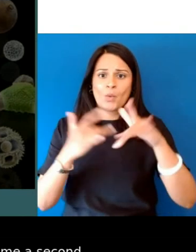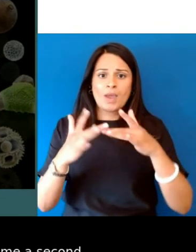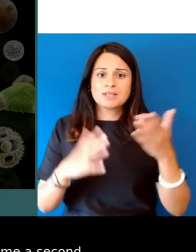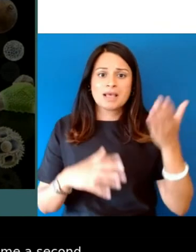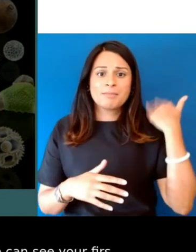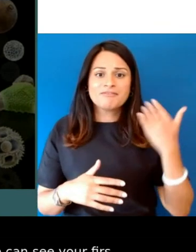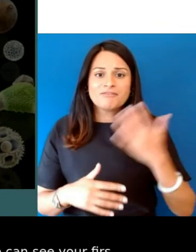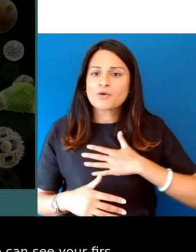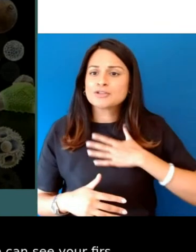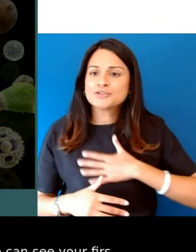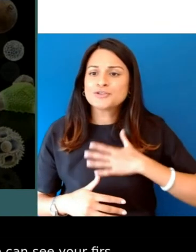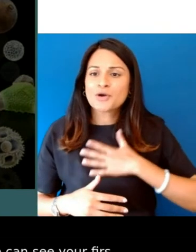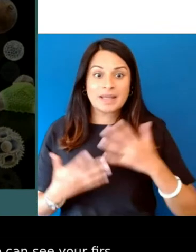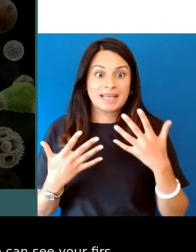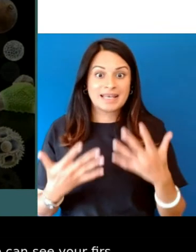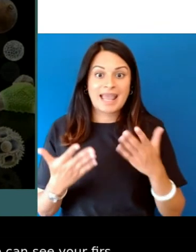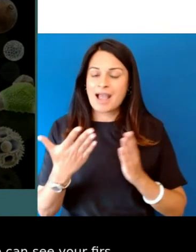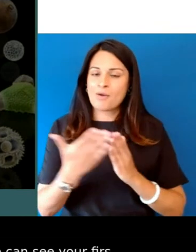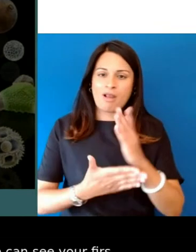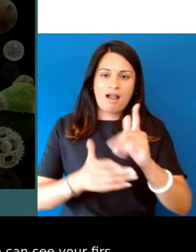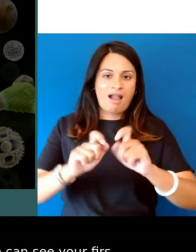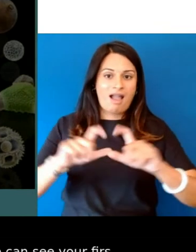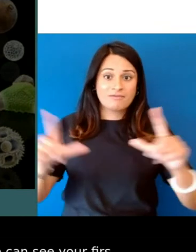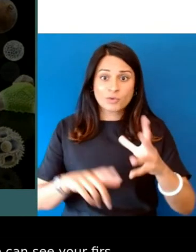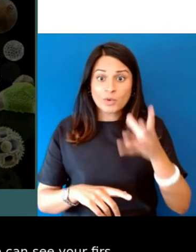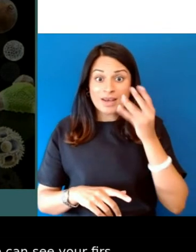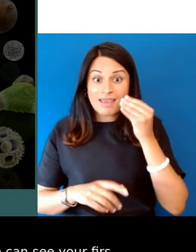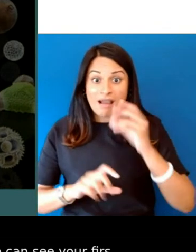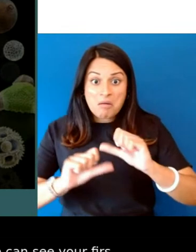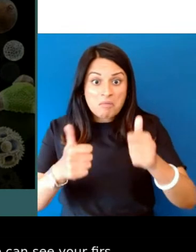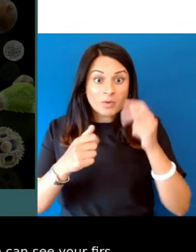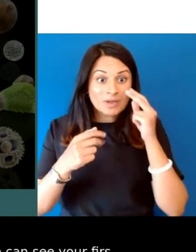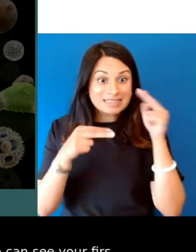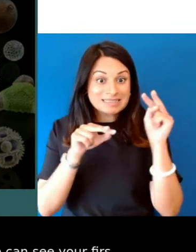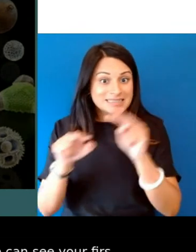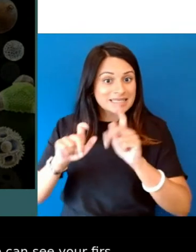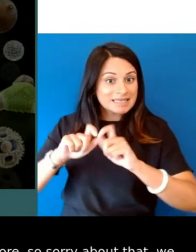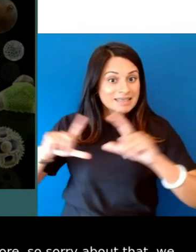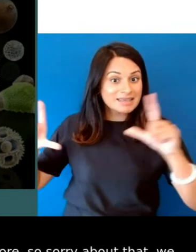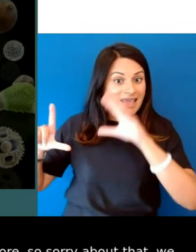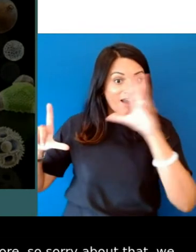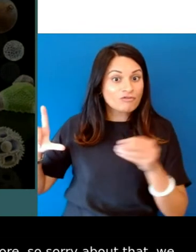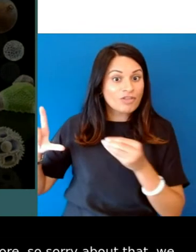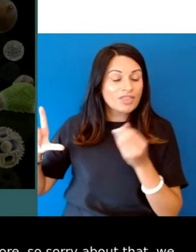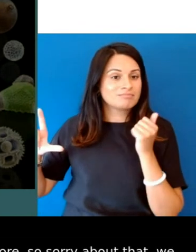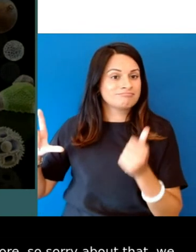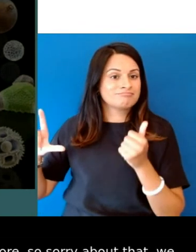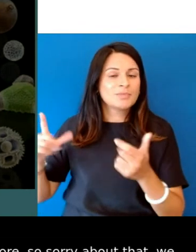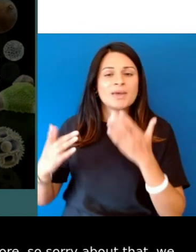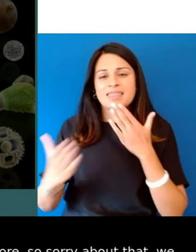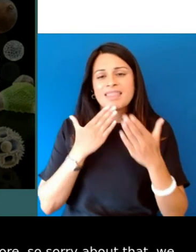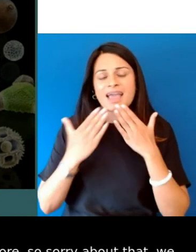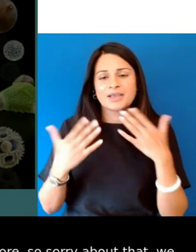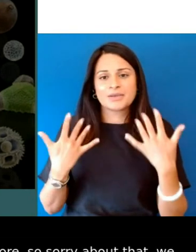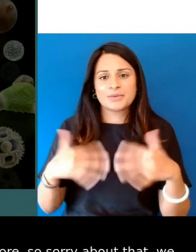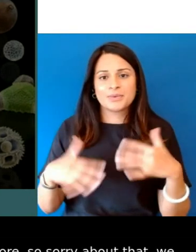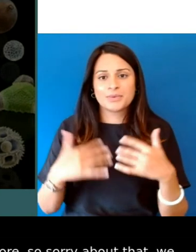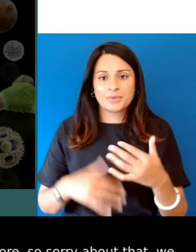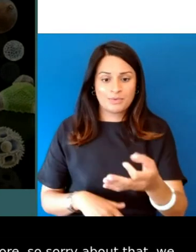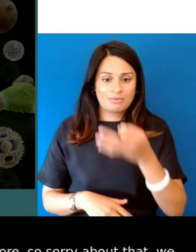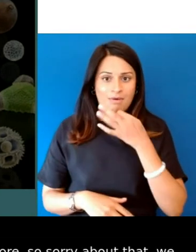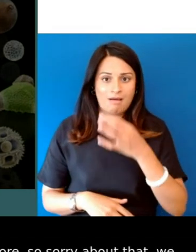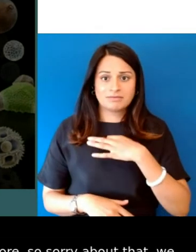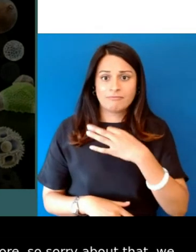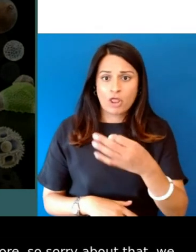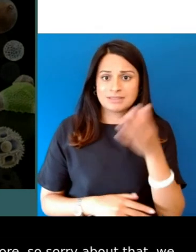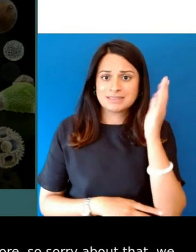we are we are now live and hopefully you can hear me and you can also see everything um so thank you very much for asking me to speak this afternoon this is